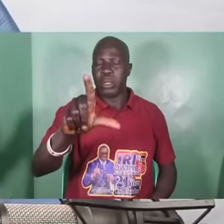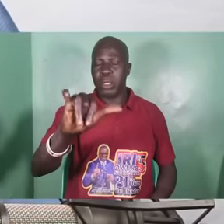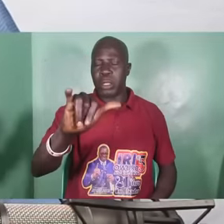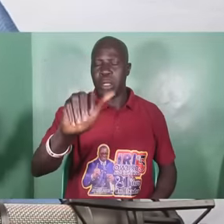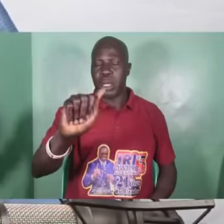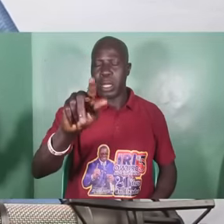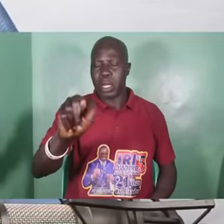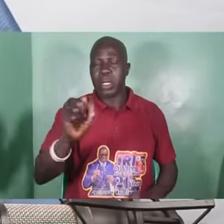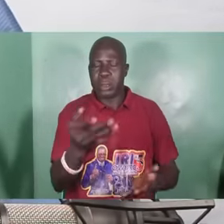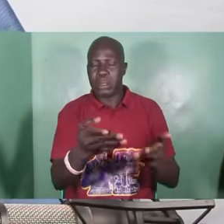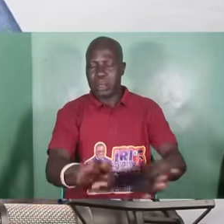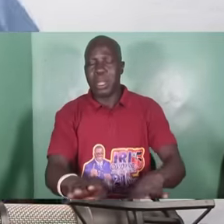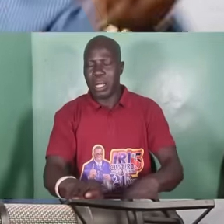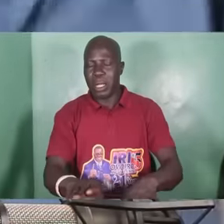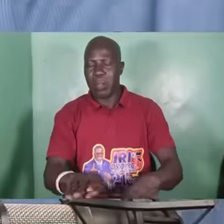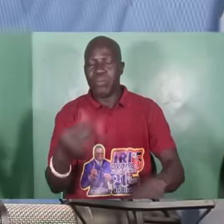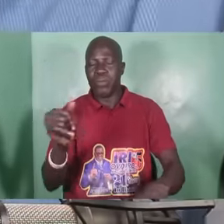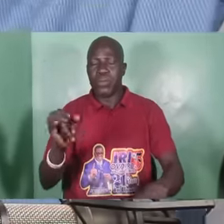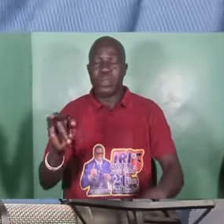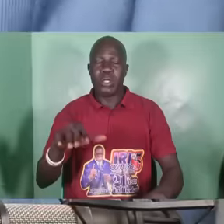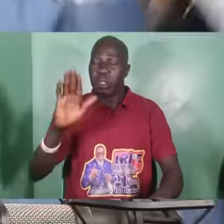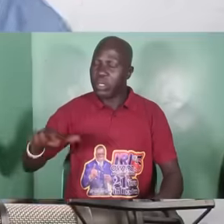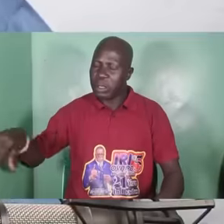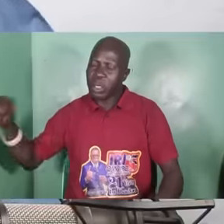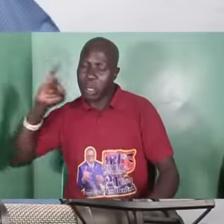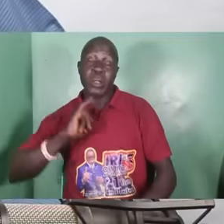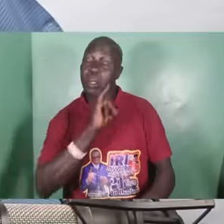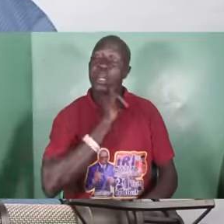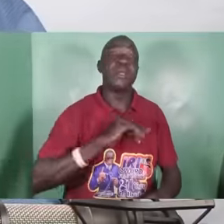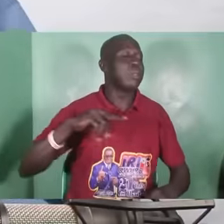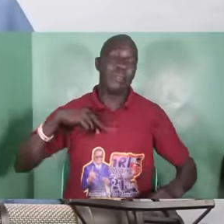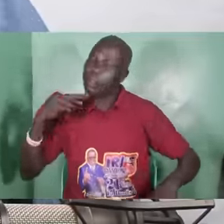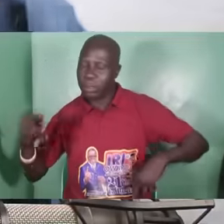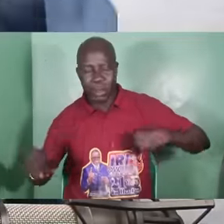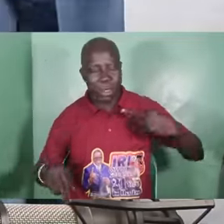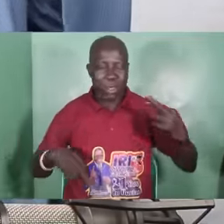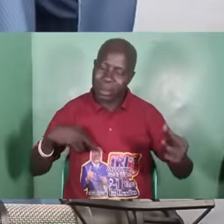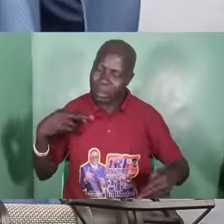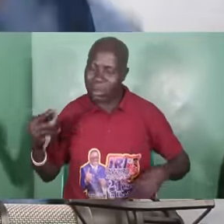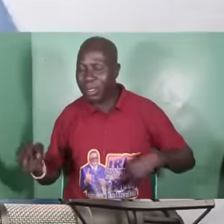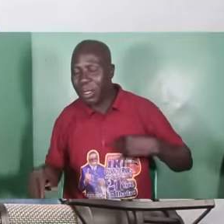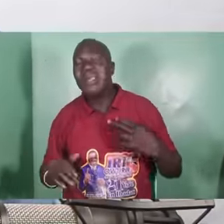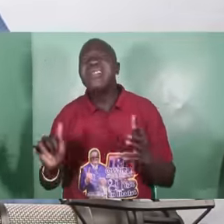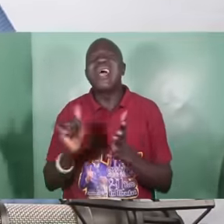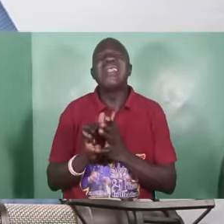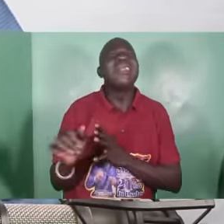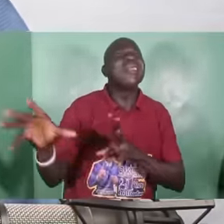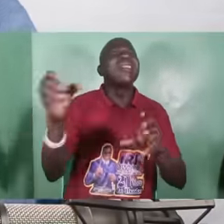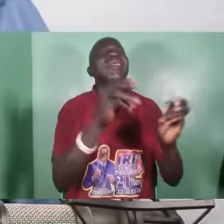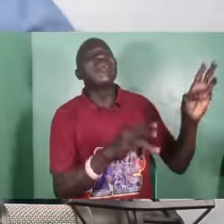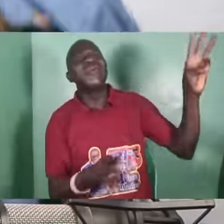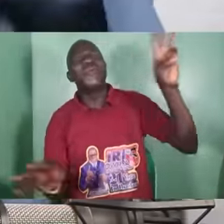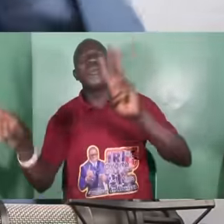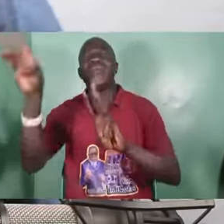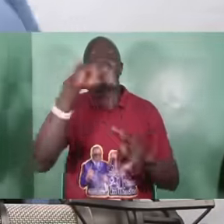will die. I want my friend, you want person you are. The Israelites were rejoicing. And they took a lot of